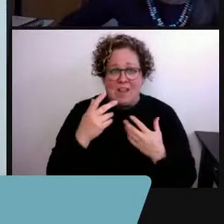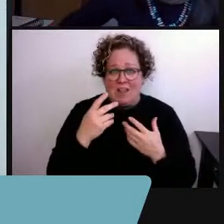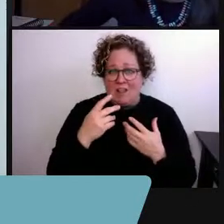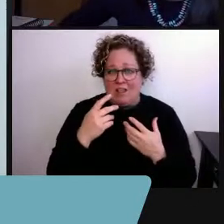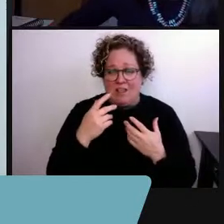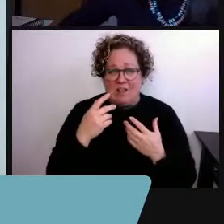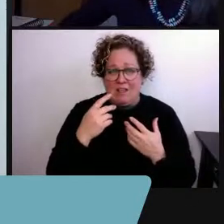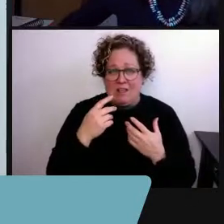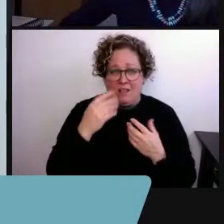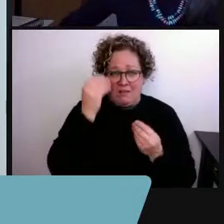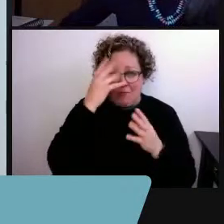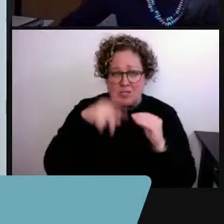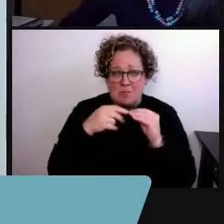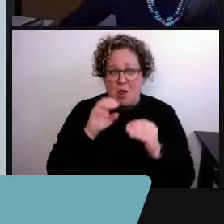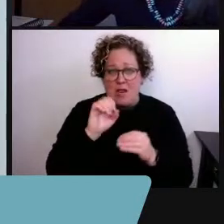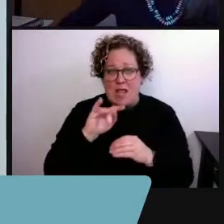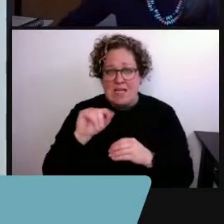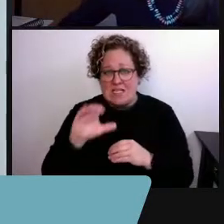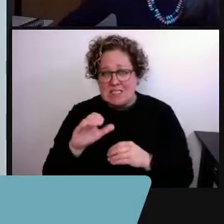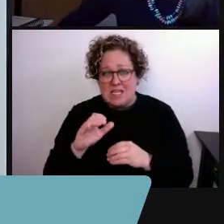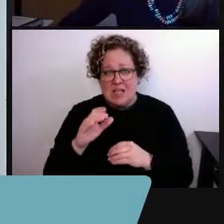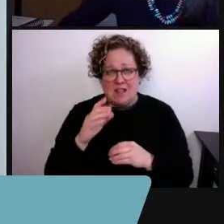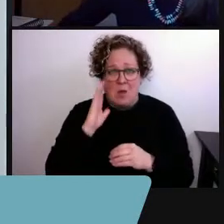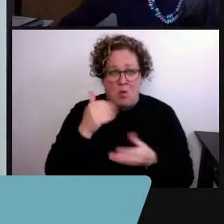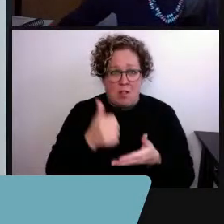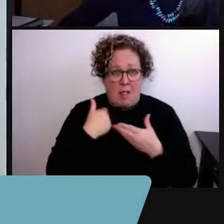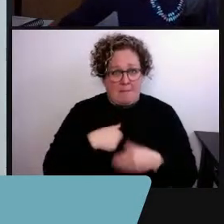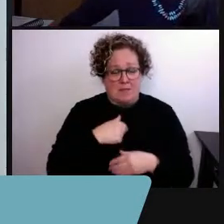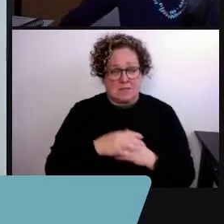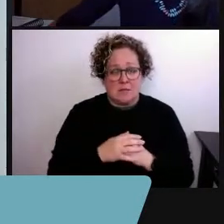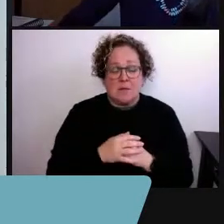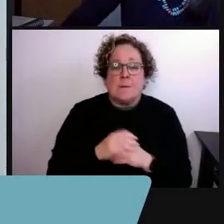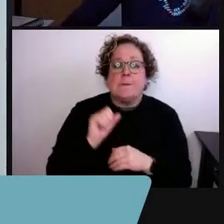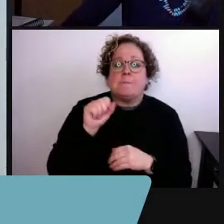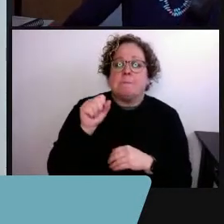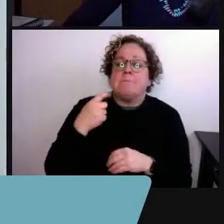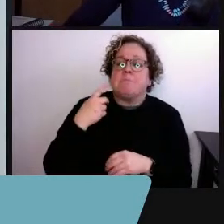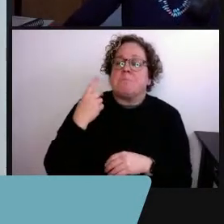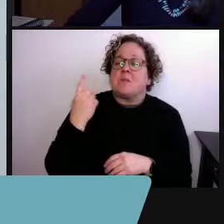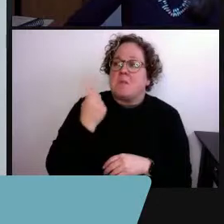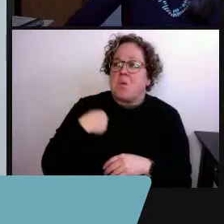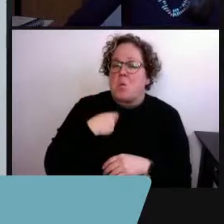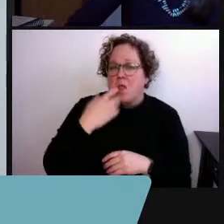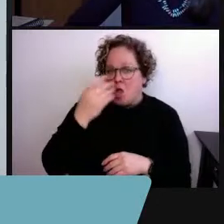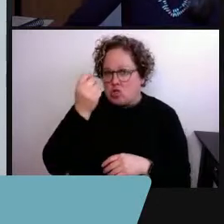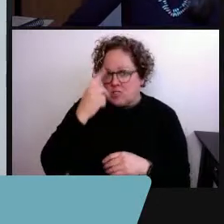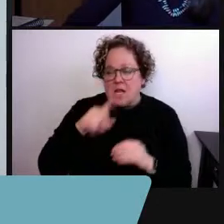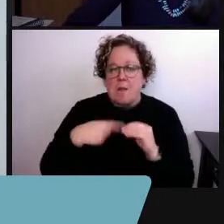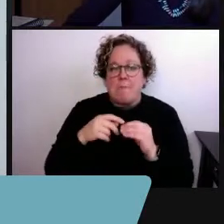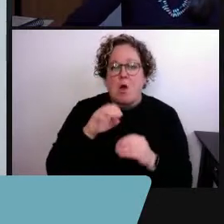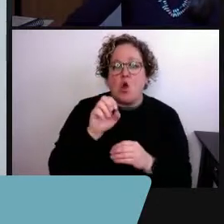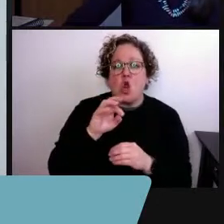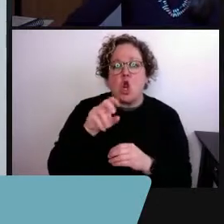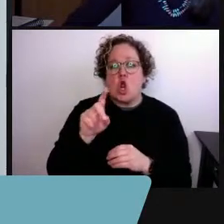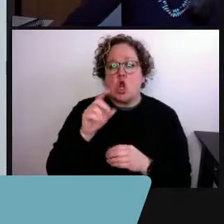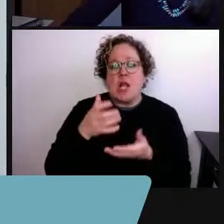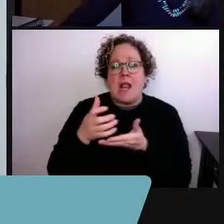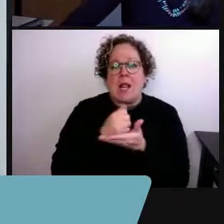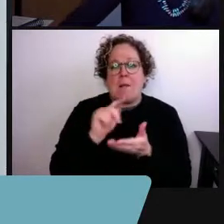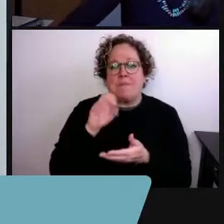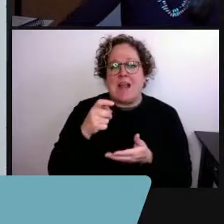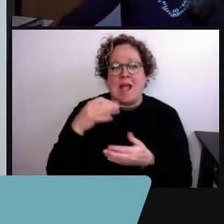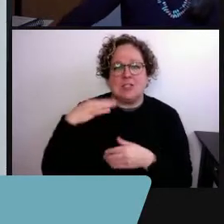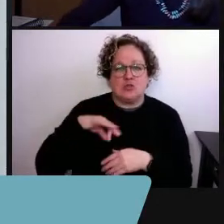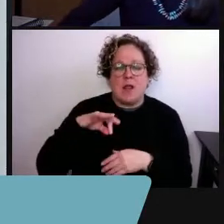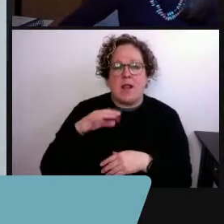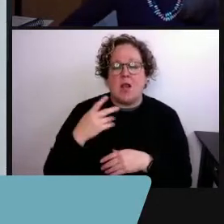audience. Absolutely. So one of the things that we appreciate or understand about the earned income tax credit is what we have been